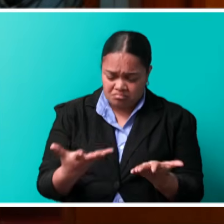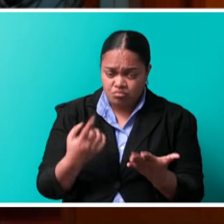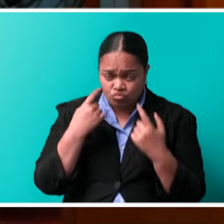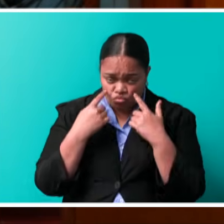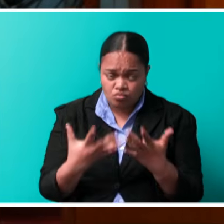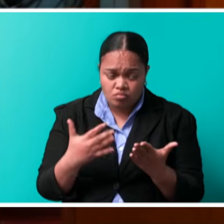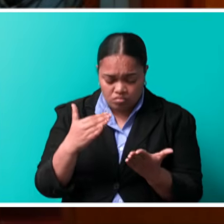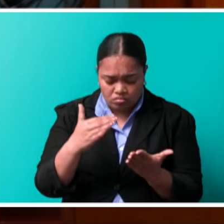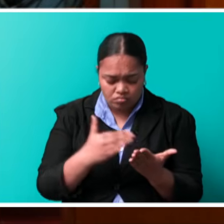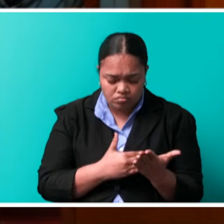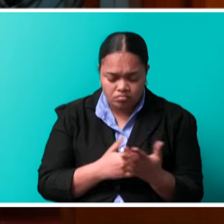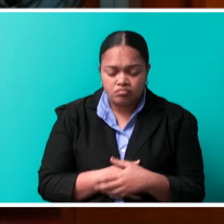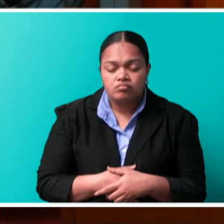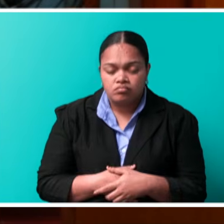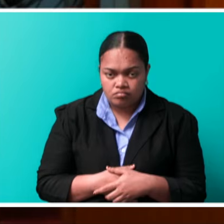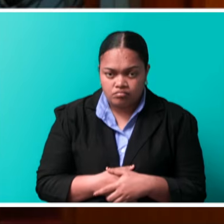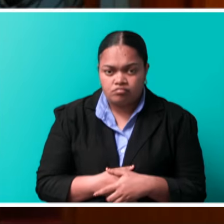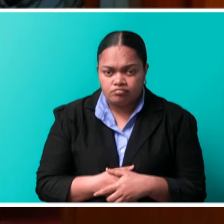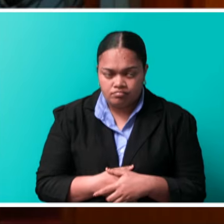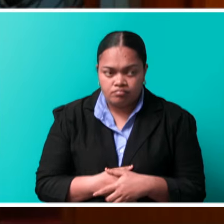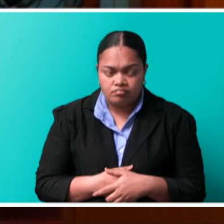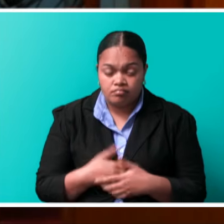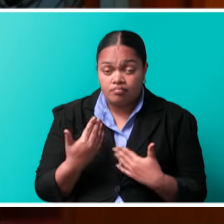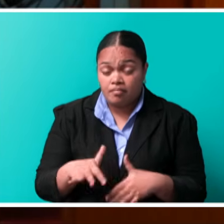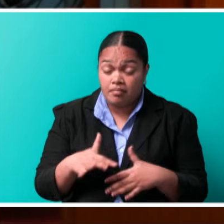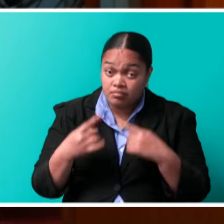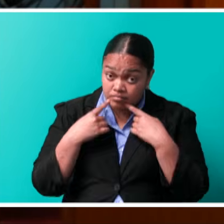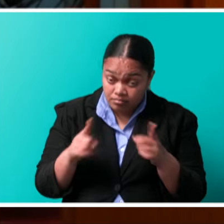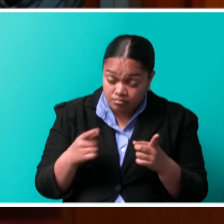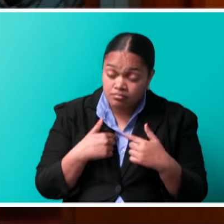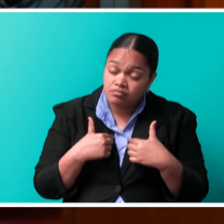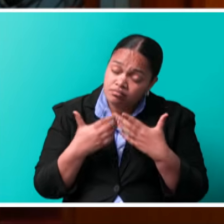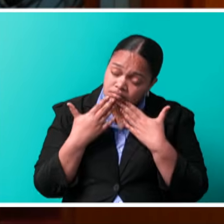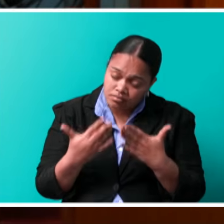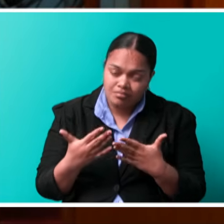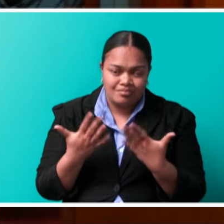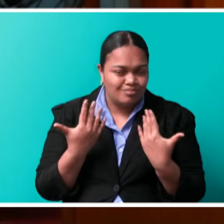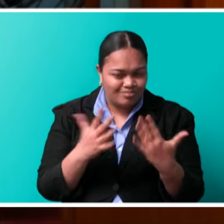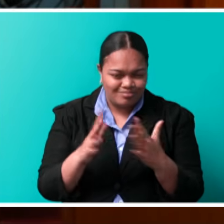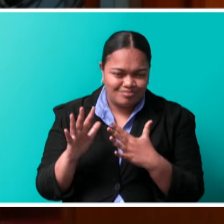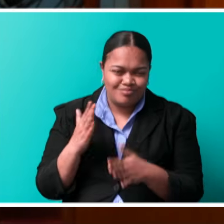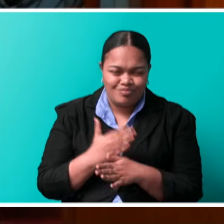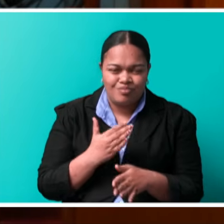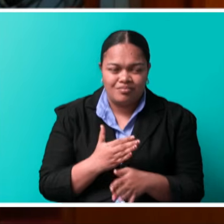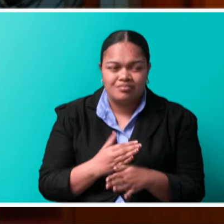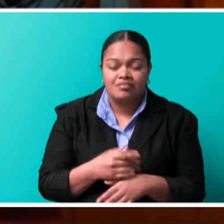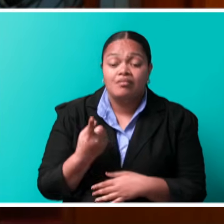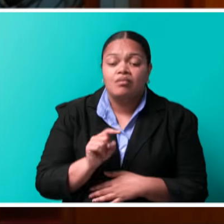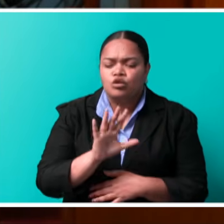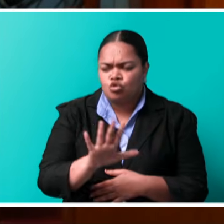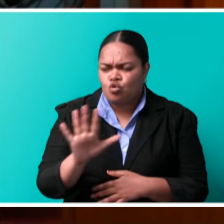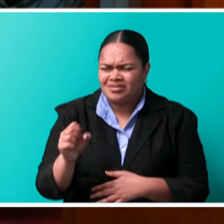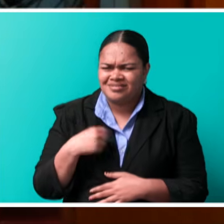in the press and various public announcements. I thank you for the work that you're doing, and your staff, and those that